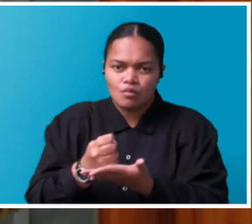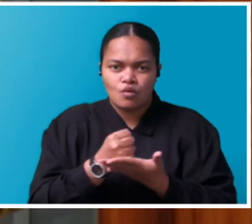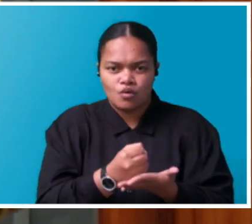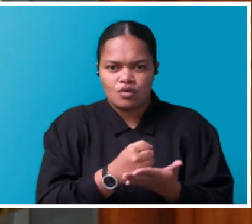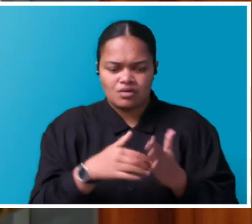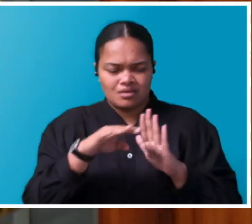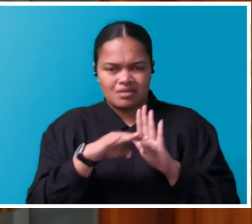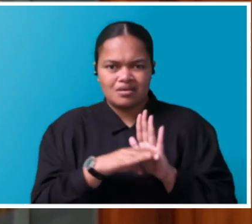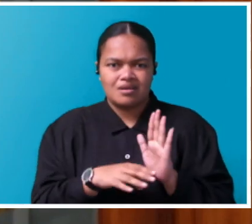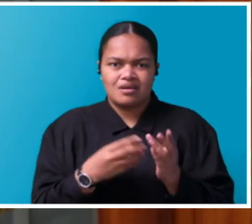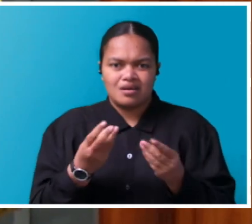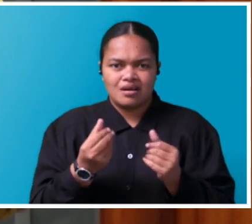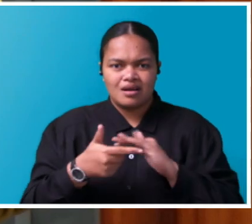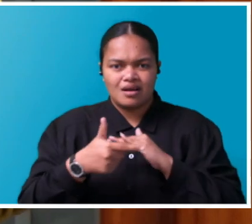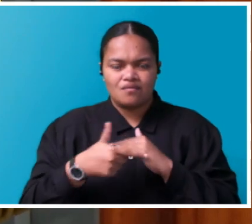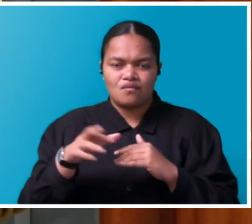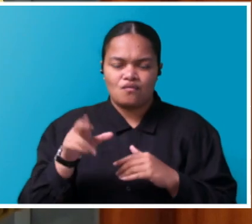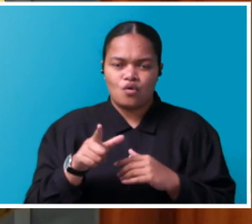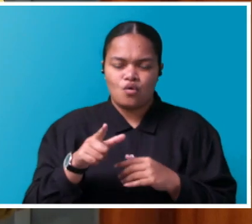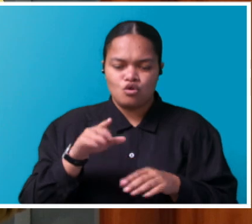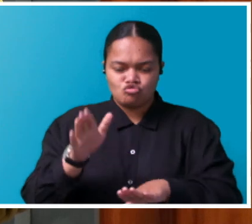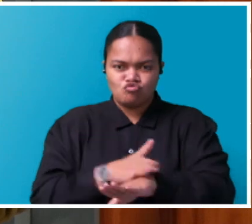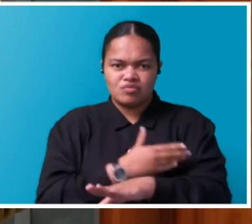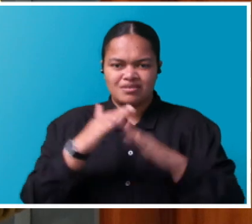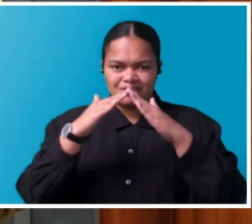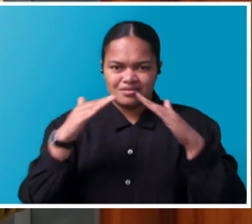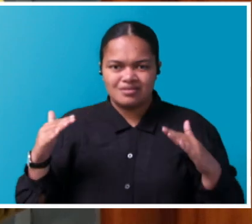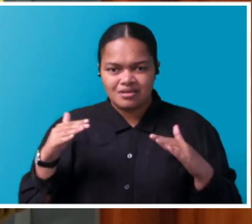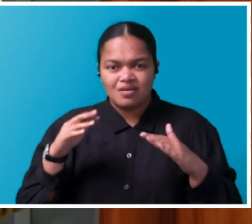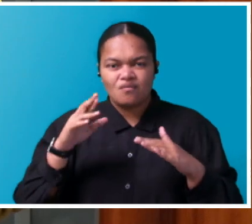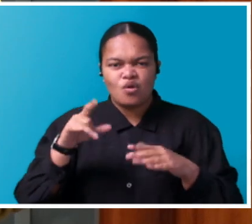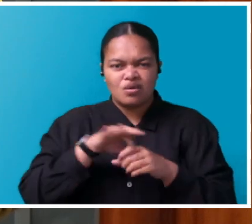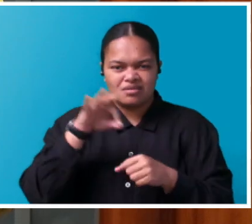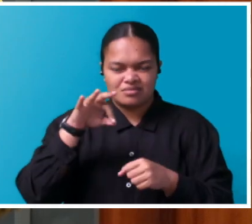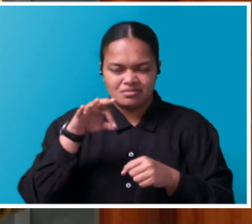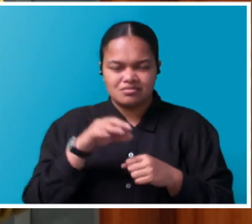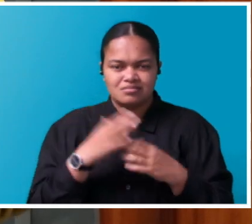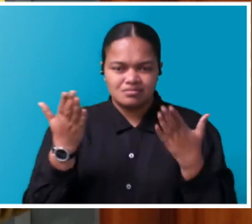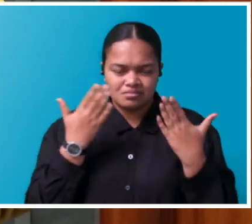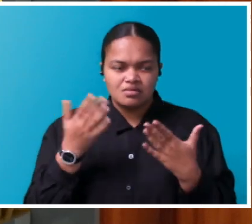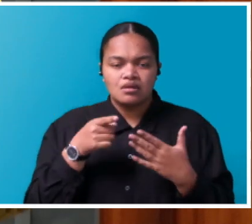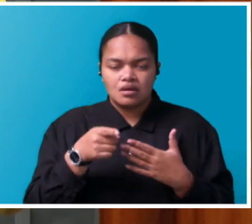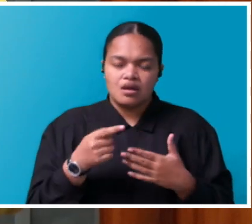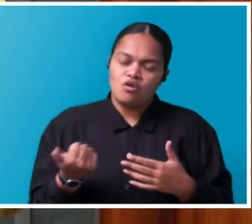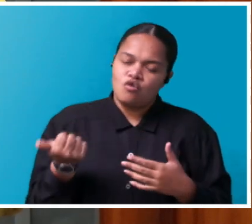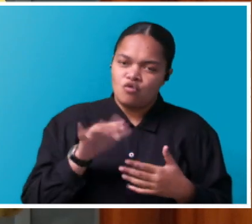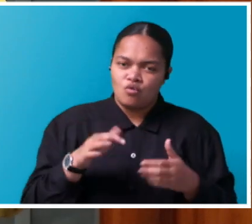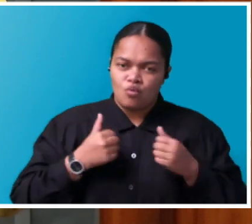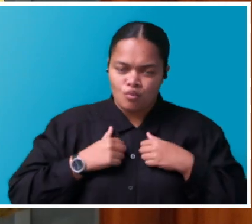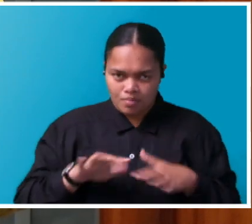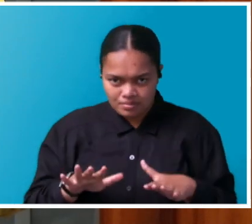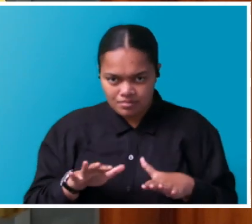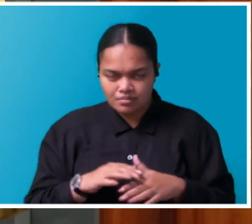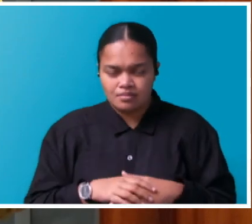of greenhouse gas emission from within the forest and land-based sectors has been completed. And